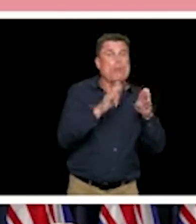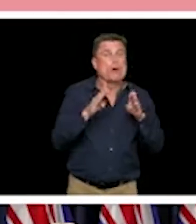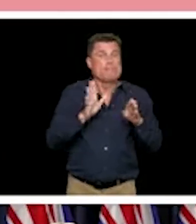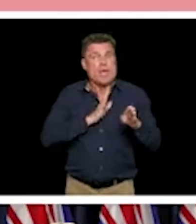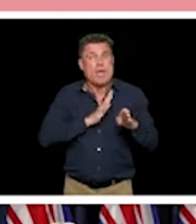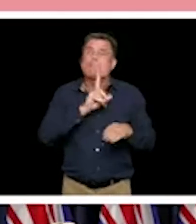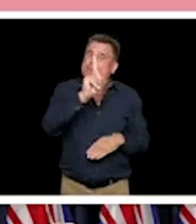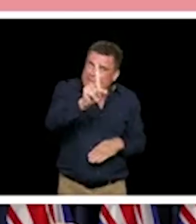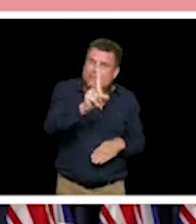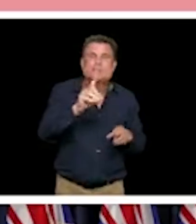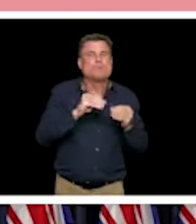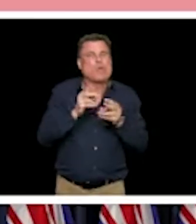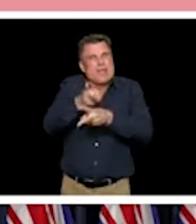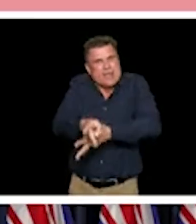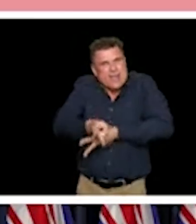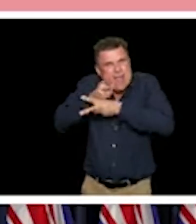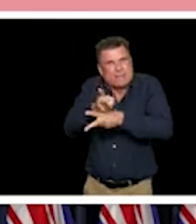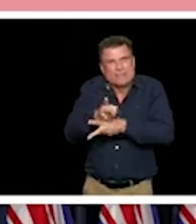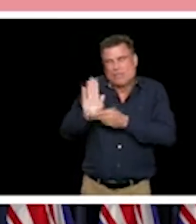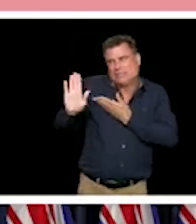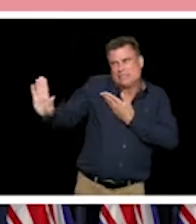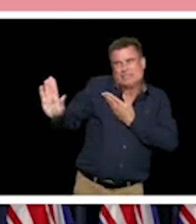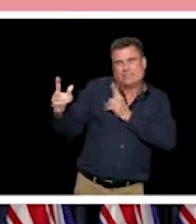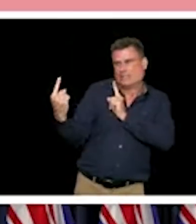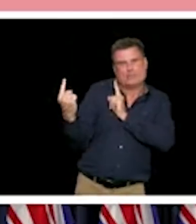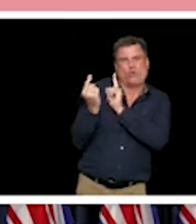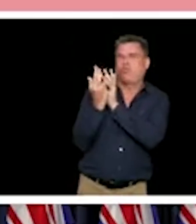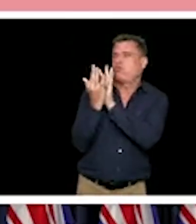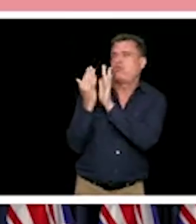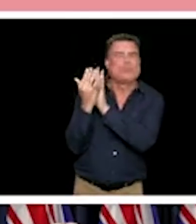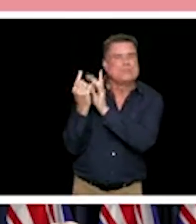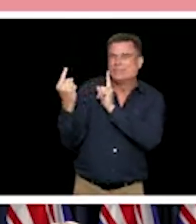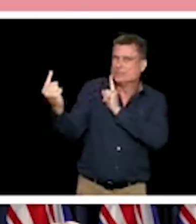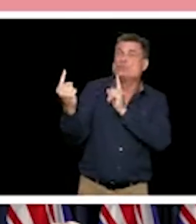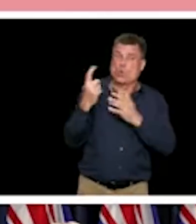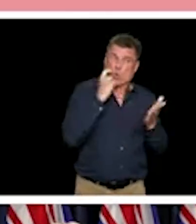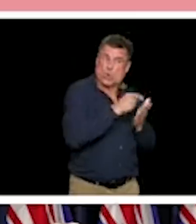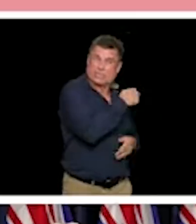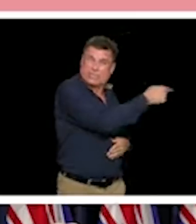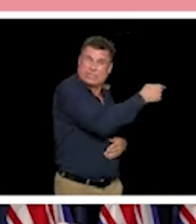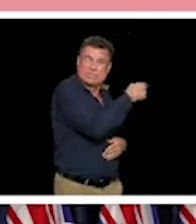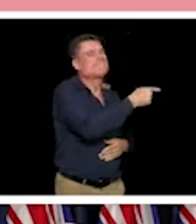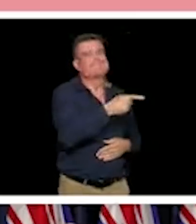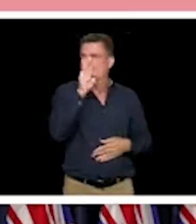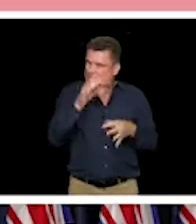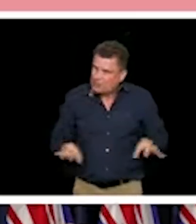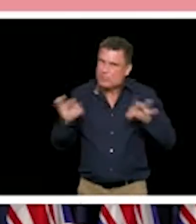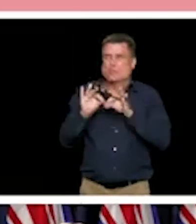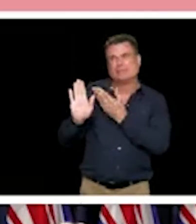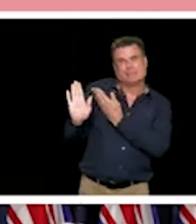our economies while living with this virus. So we are at the point right now where it's really important not only that we